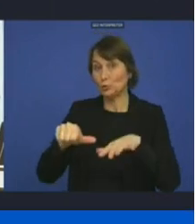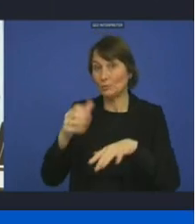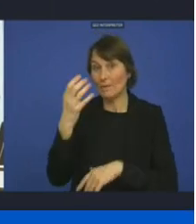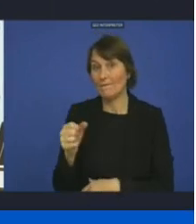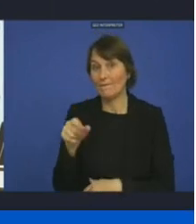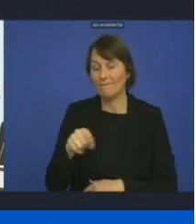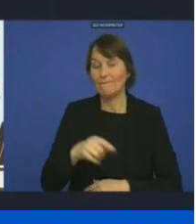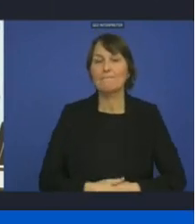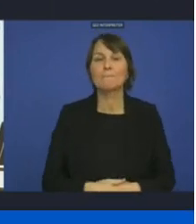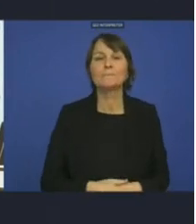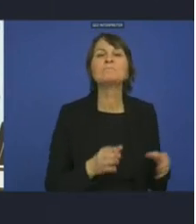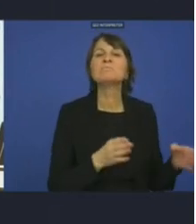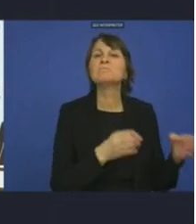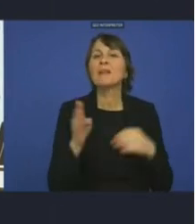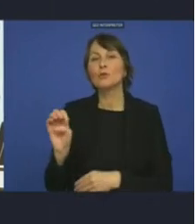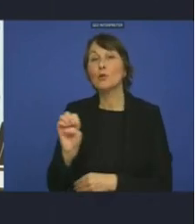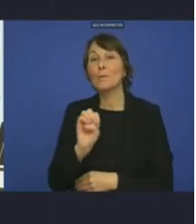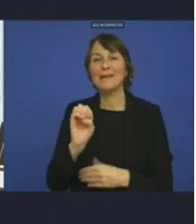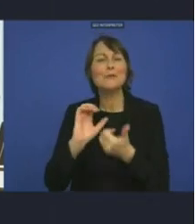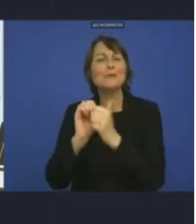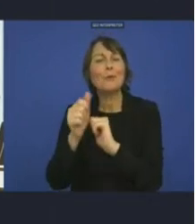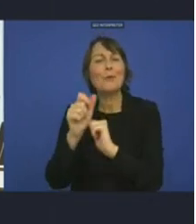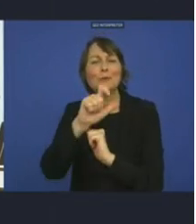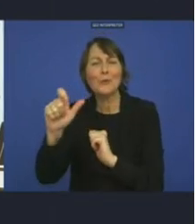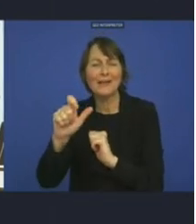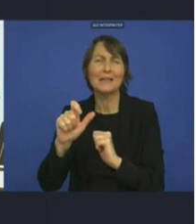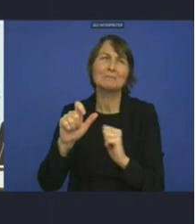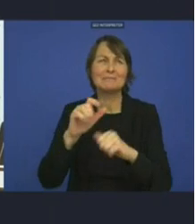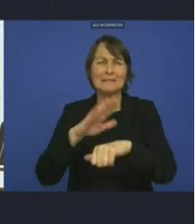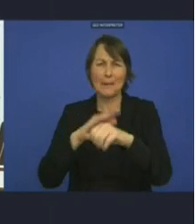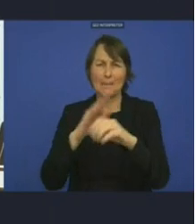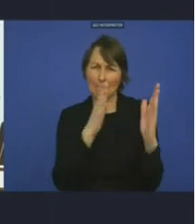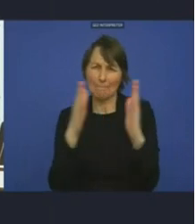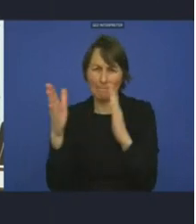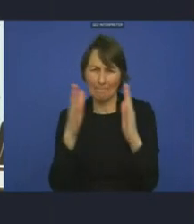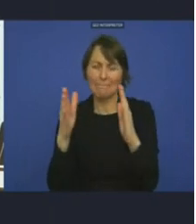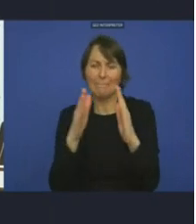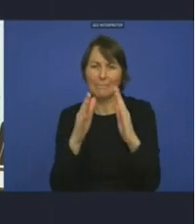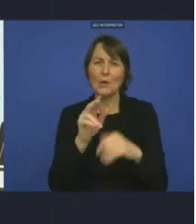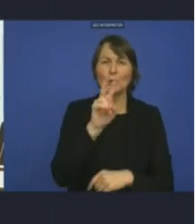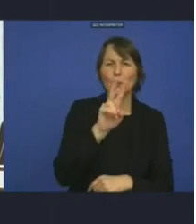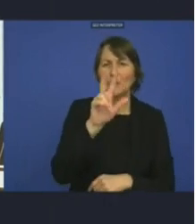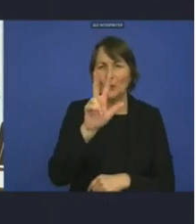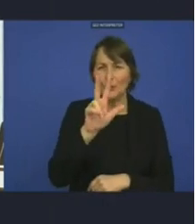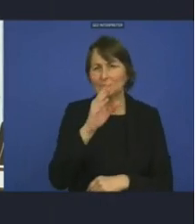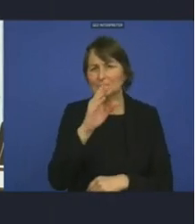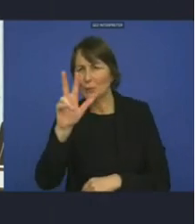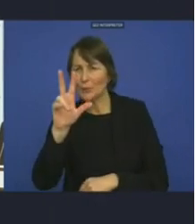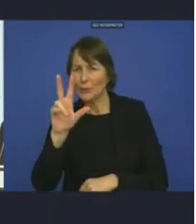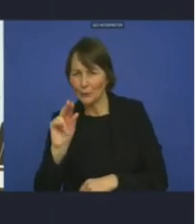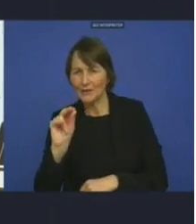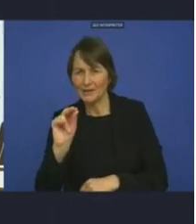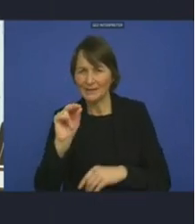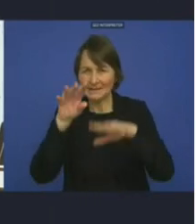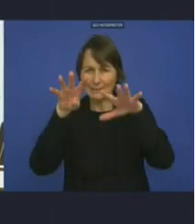Week of Sport, always taking place between the 23rd and 30th of September of every year. From 2021, we